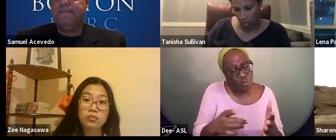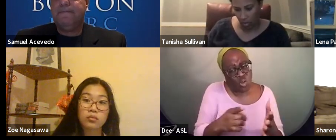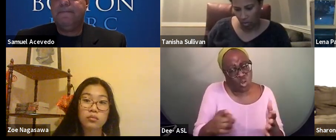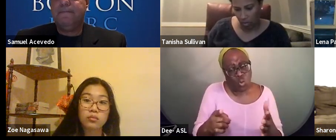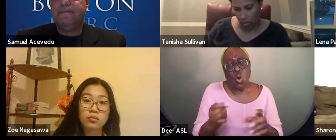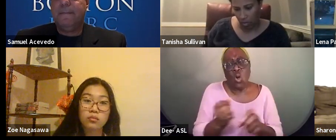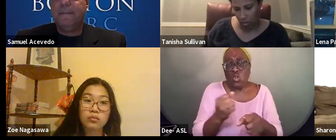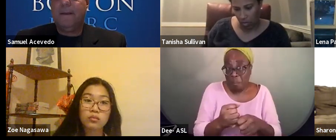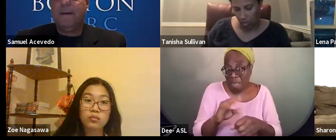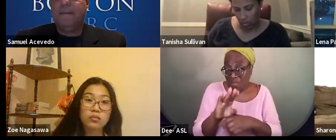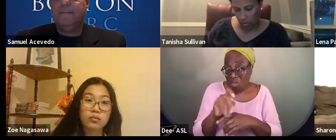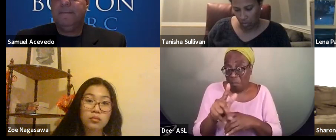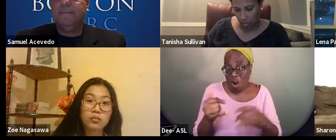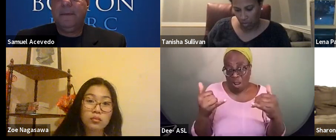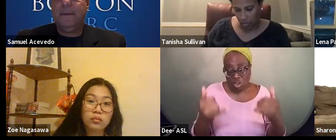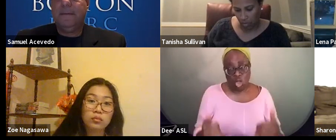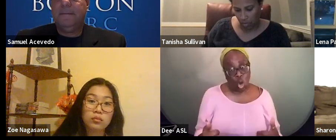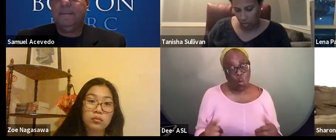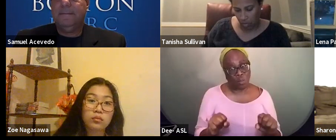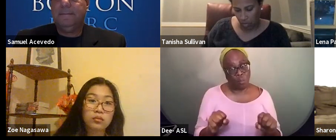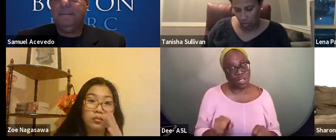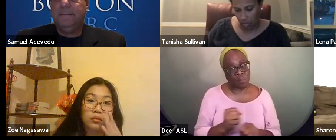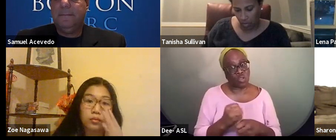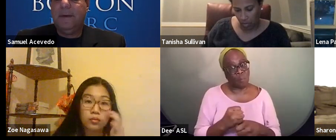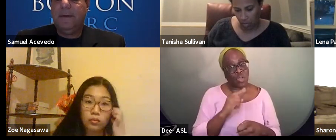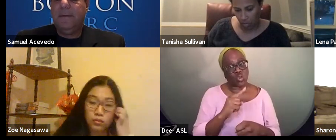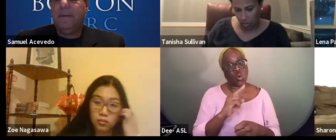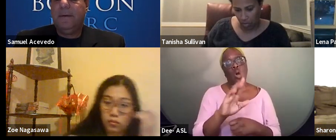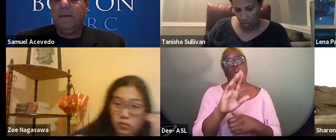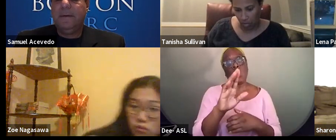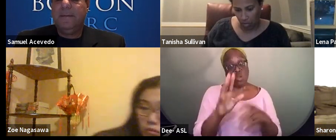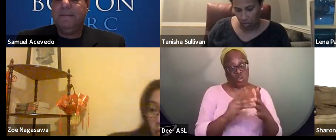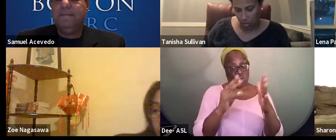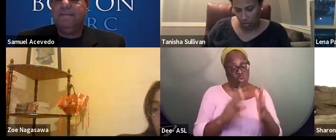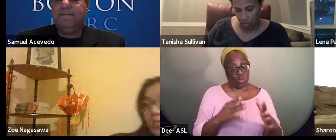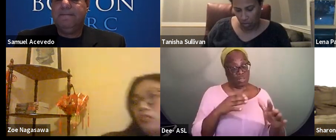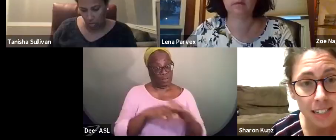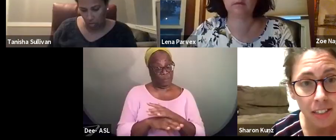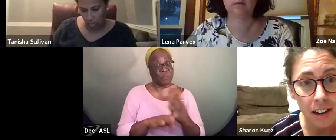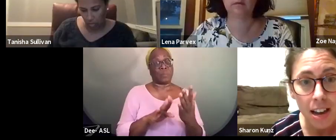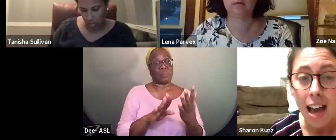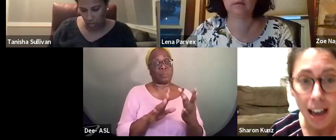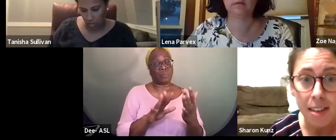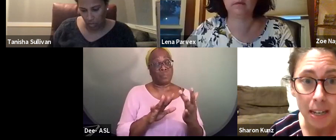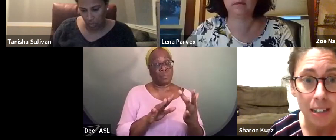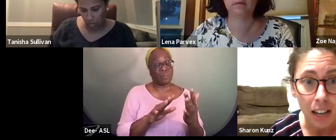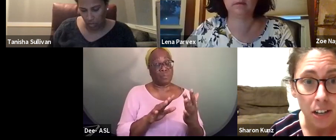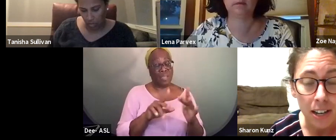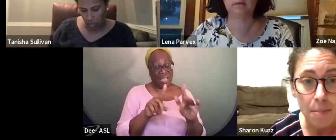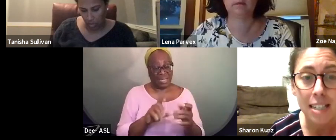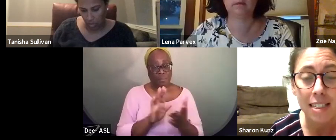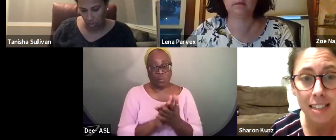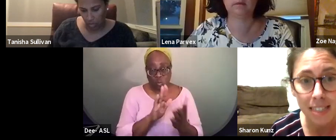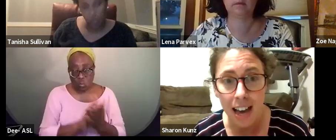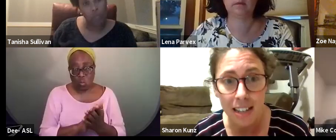as low as possible to ensure that students admitted to the exam schools are able to do the work and excel there, and then make it a